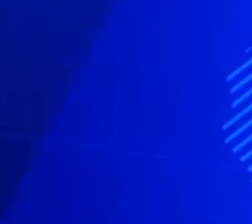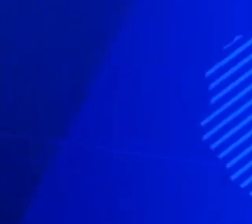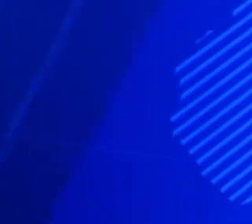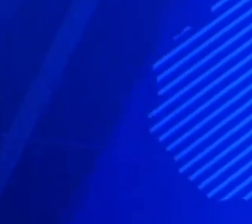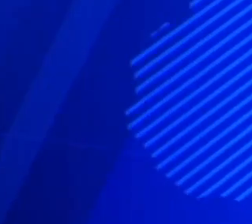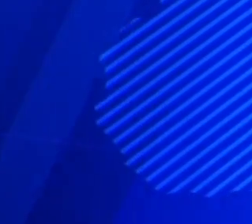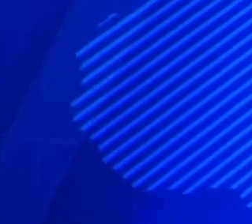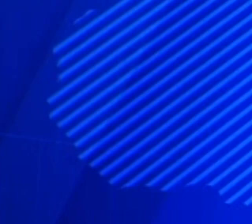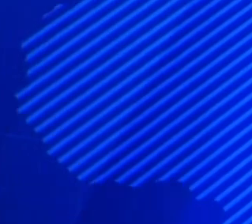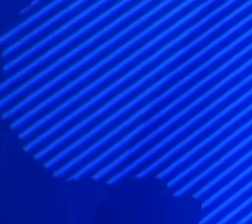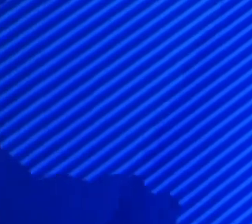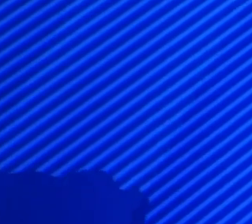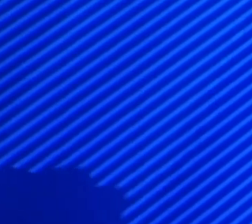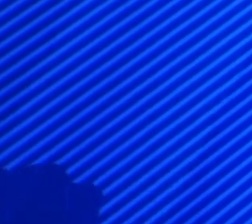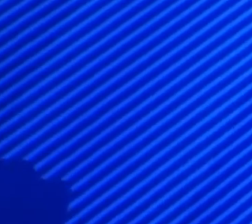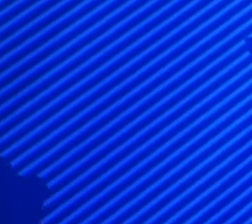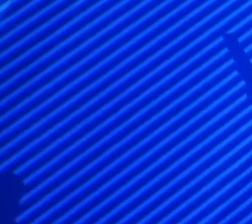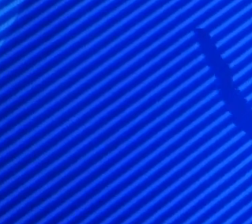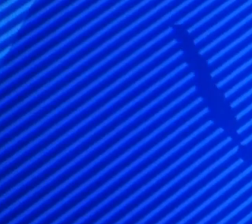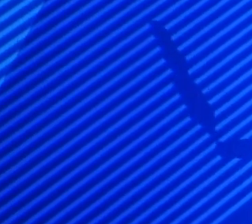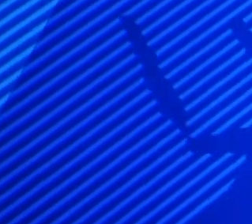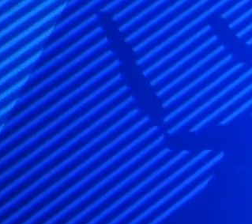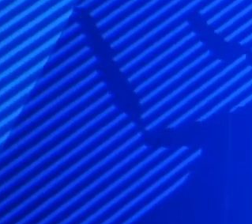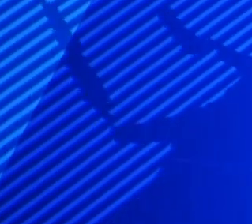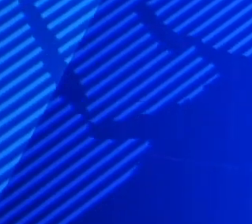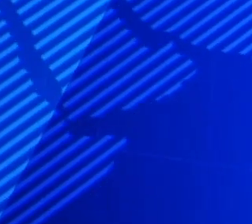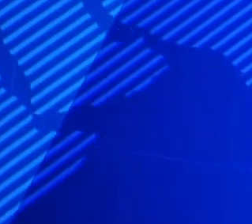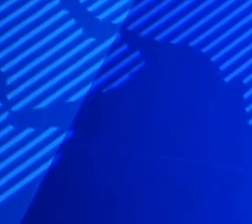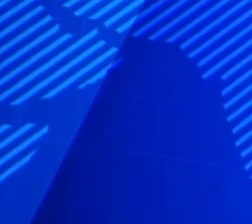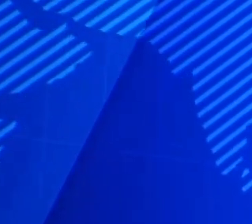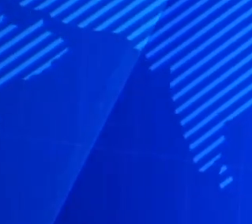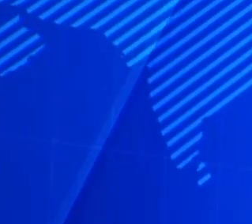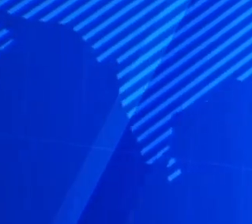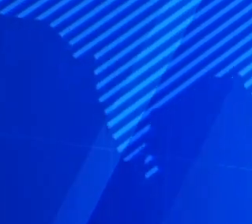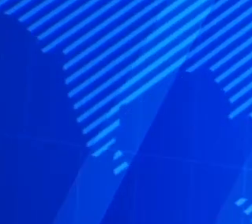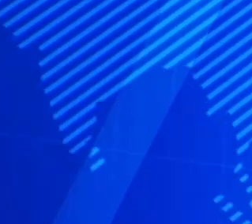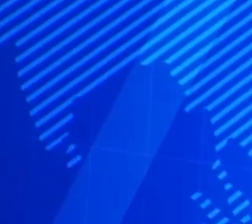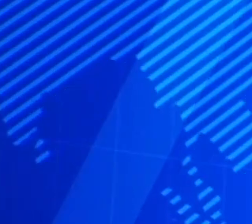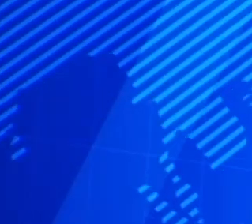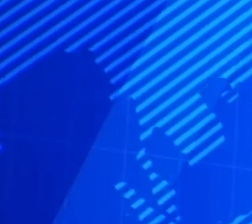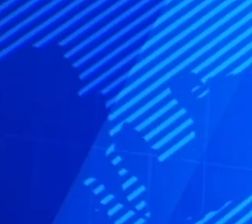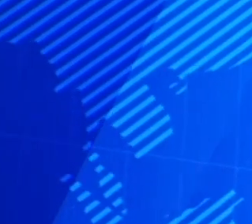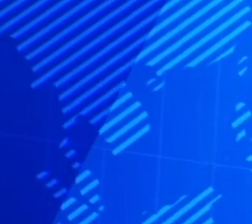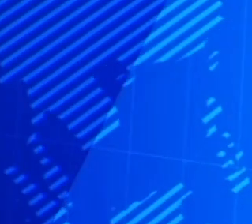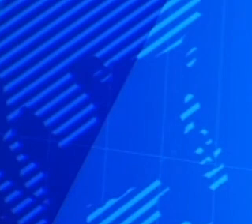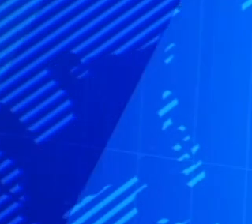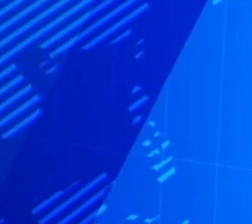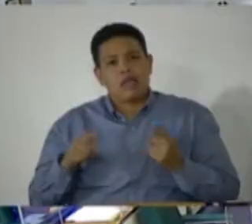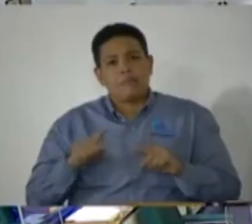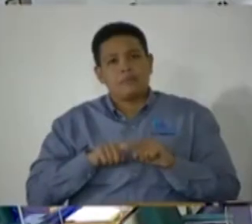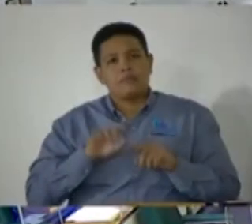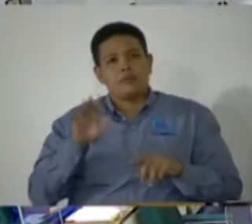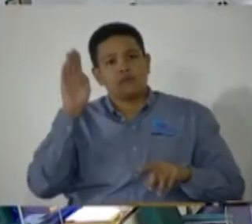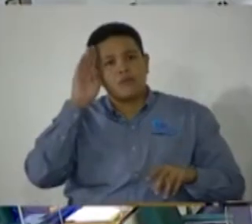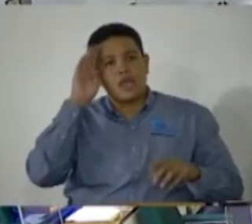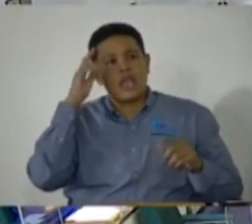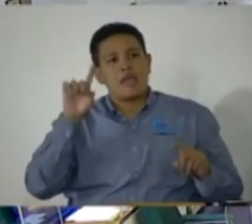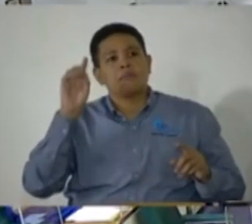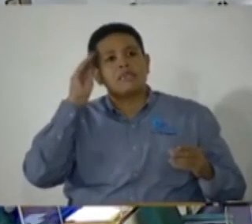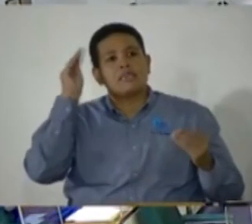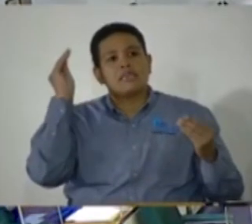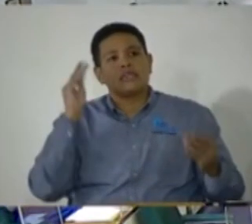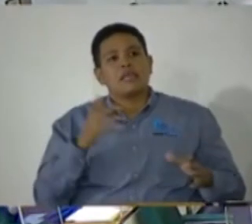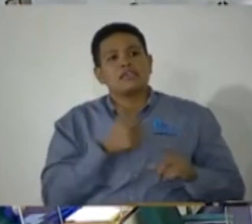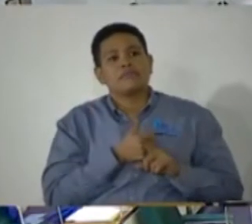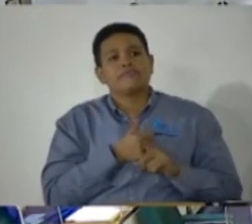which started on January 3. Education Minister Fayval Williams updated the House of Representatives. The data